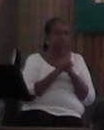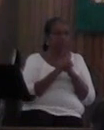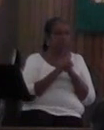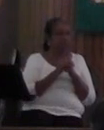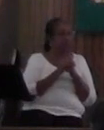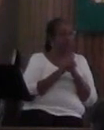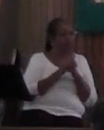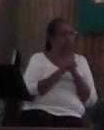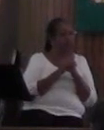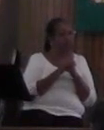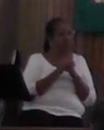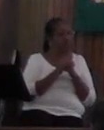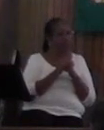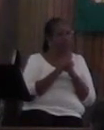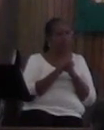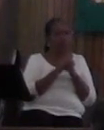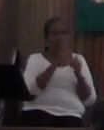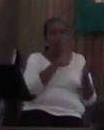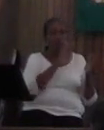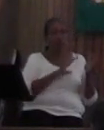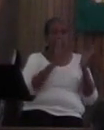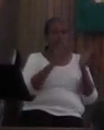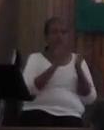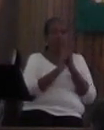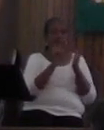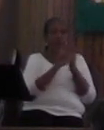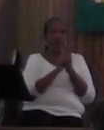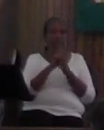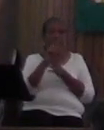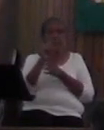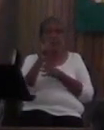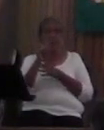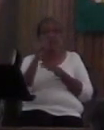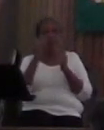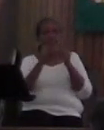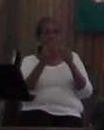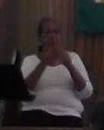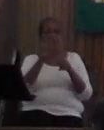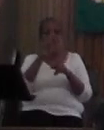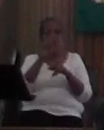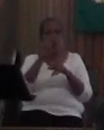C.S. Lewis, the great Christian writer, saw faith as